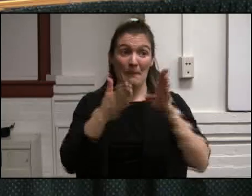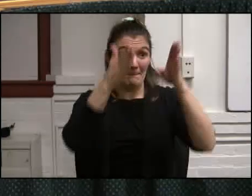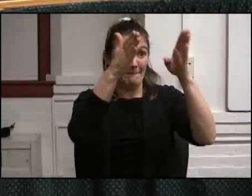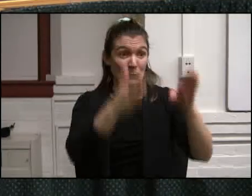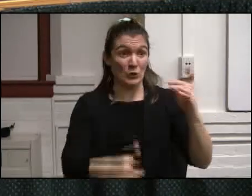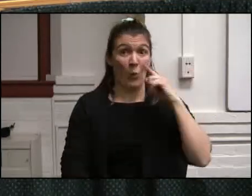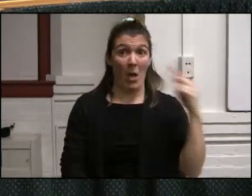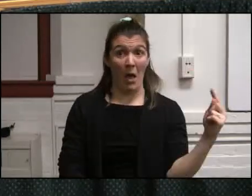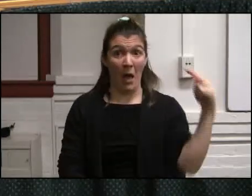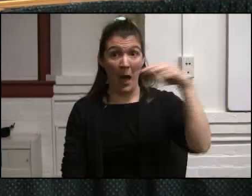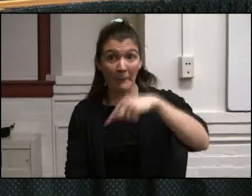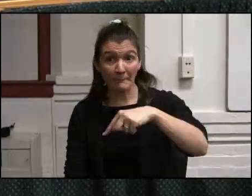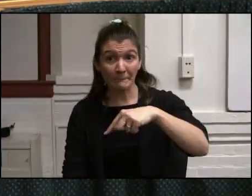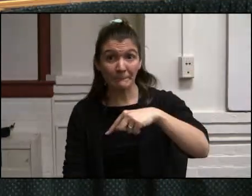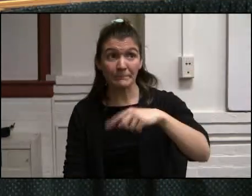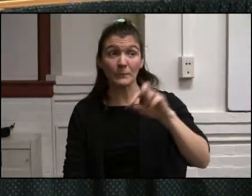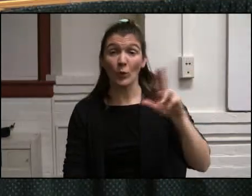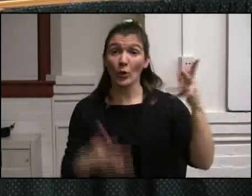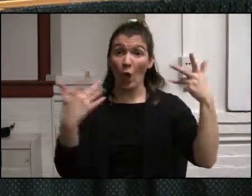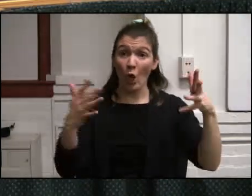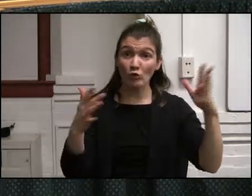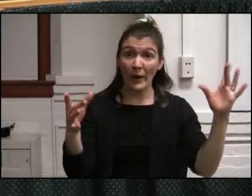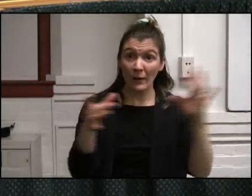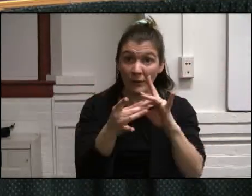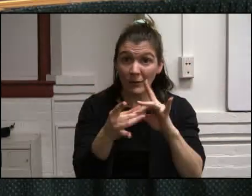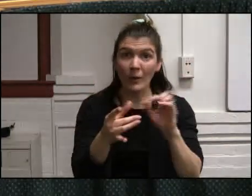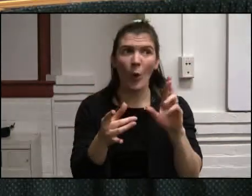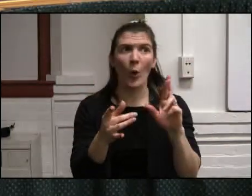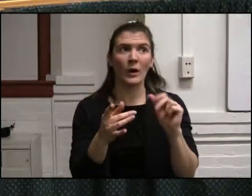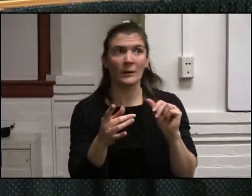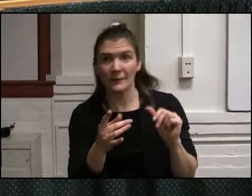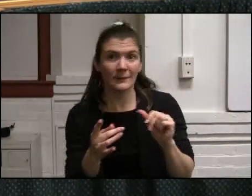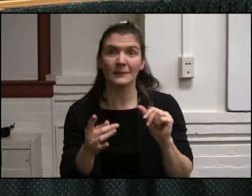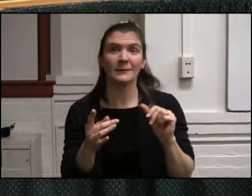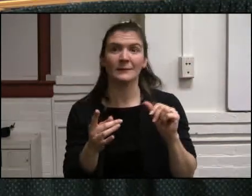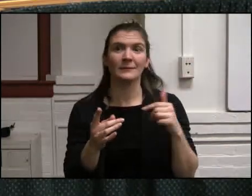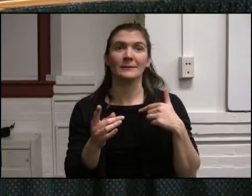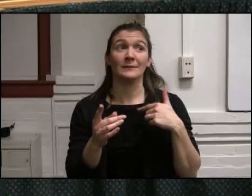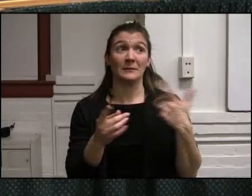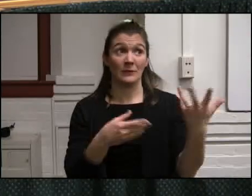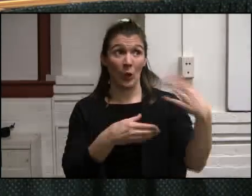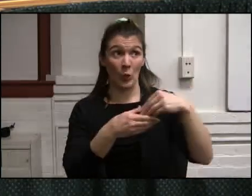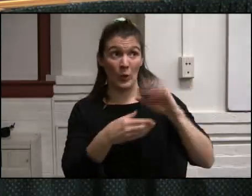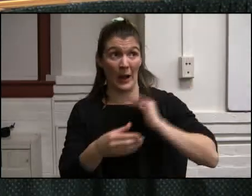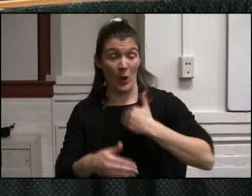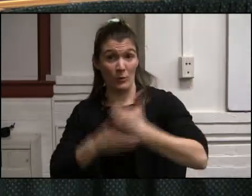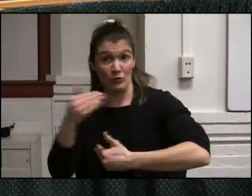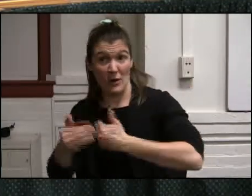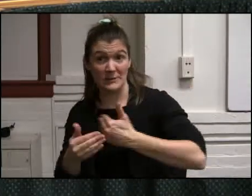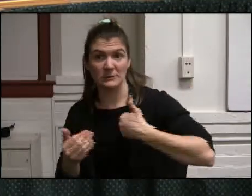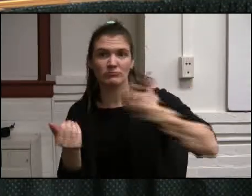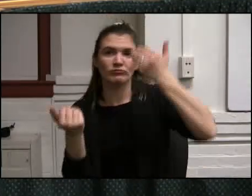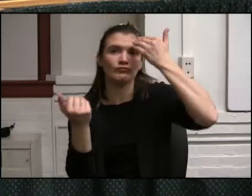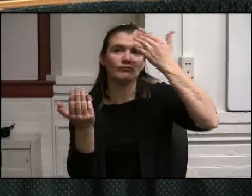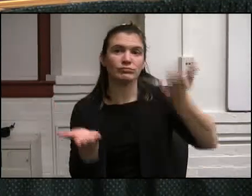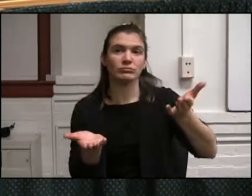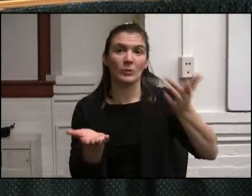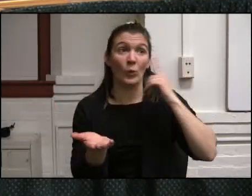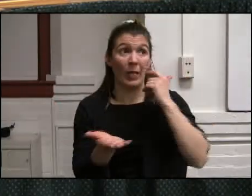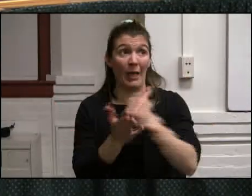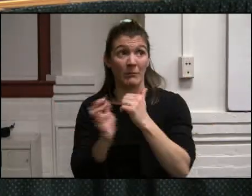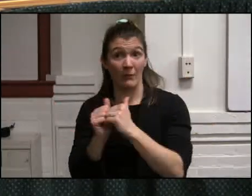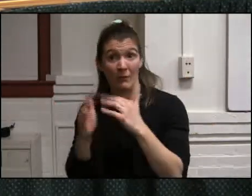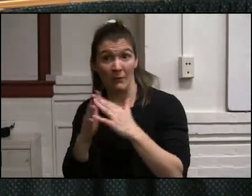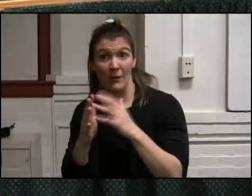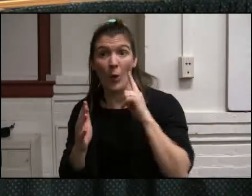person is already engaged in providing that support around the state, and whether they are part of what's going to be the launch